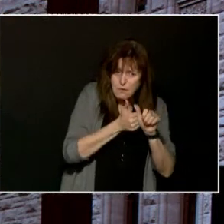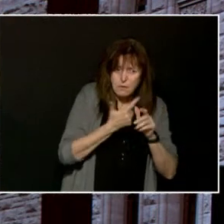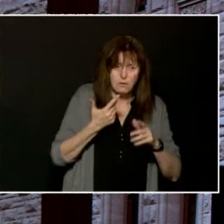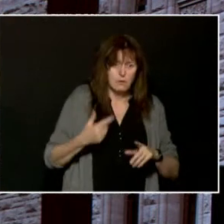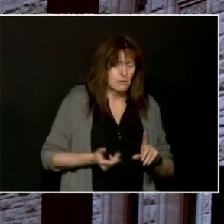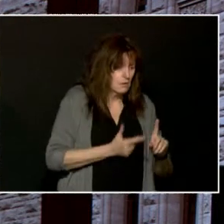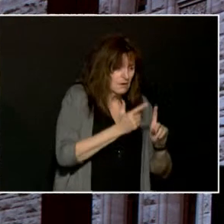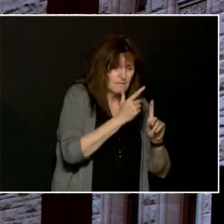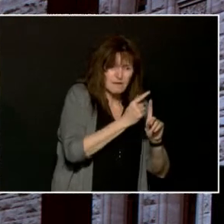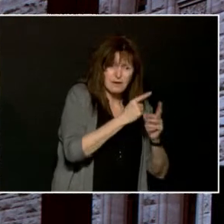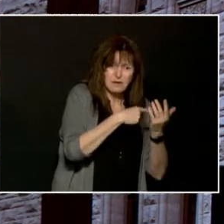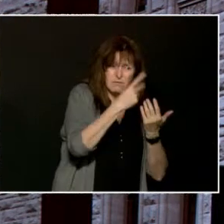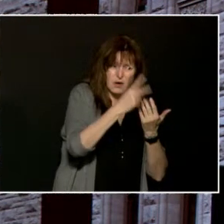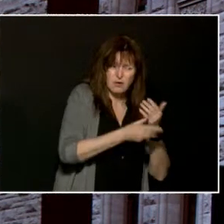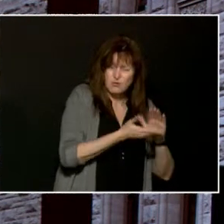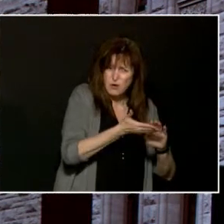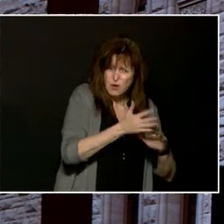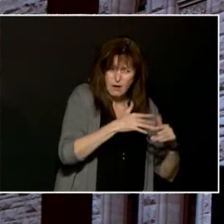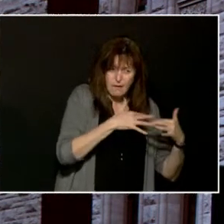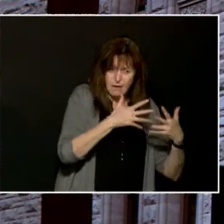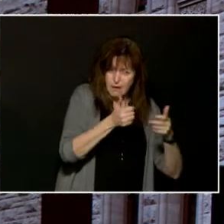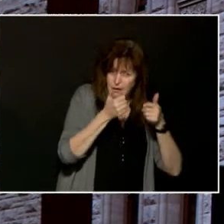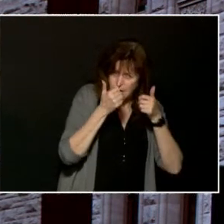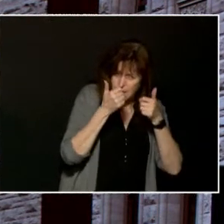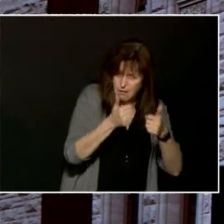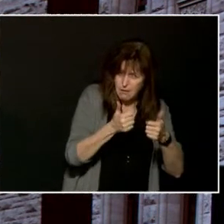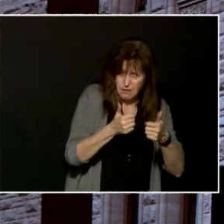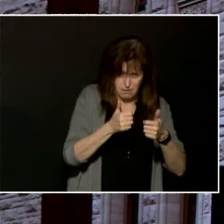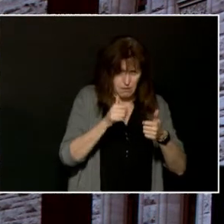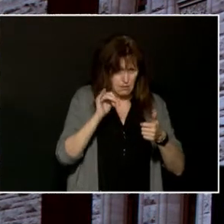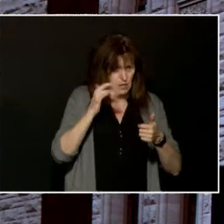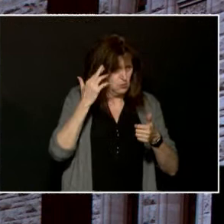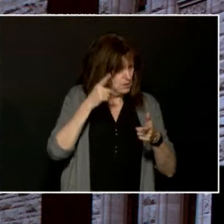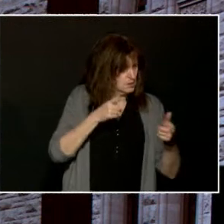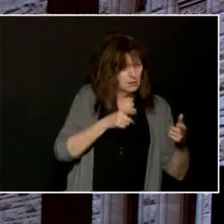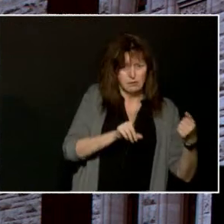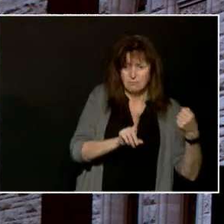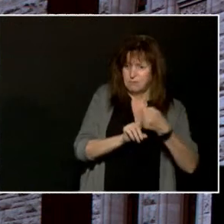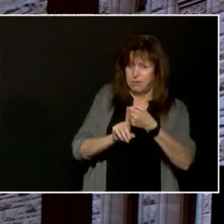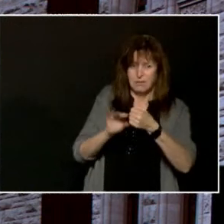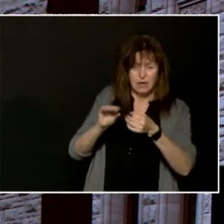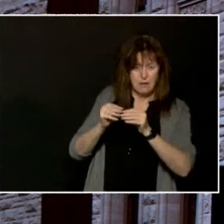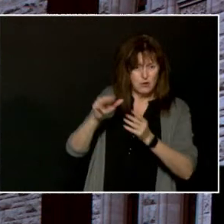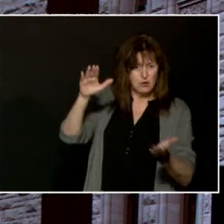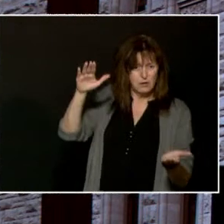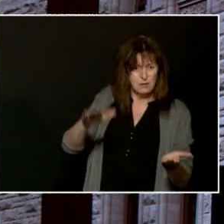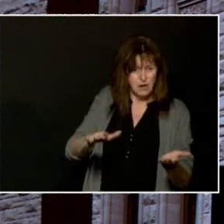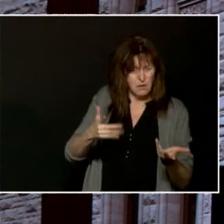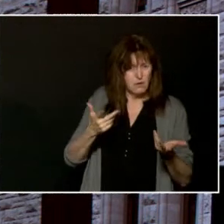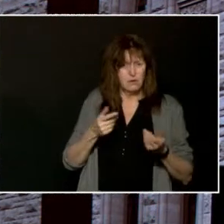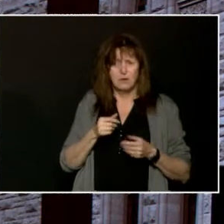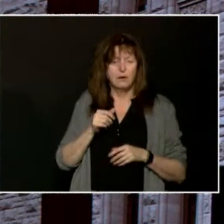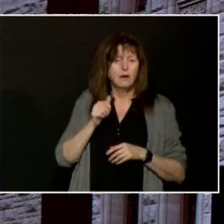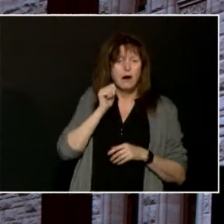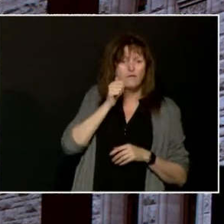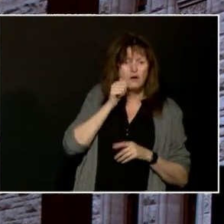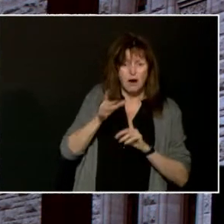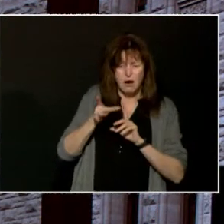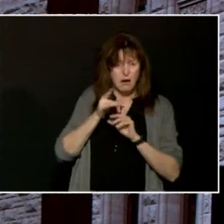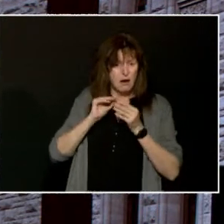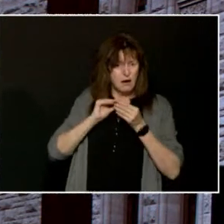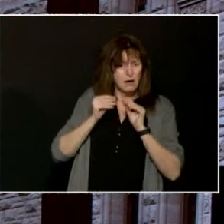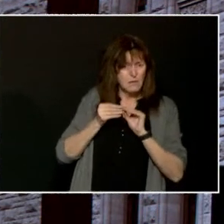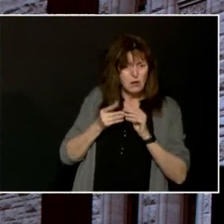has been undertaken at this time. As we see our daily case numbers, especially the rates and hospitalizations decreasing and